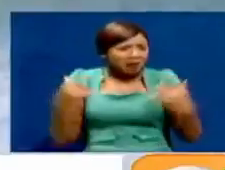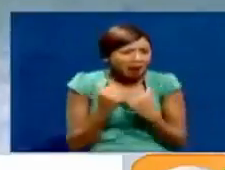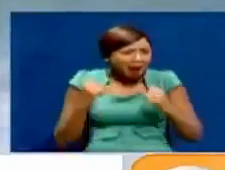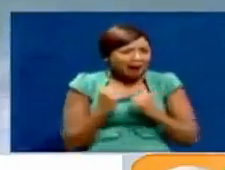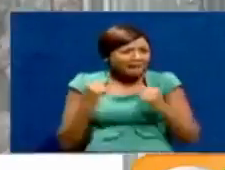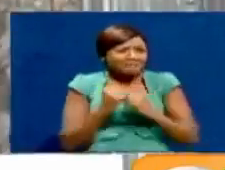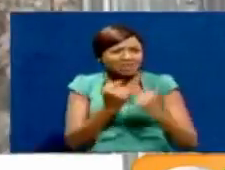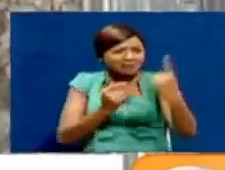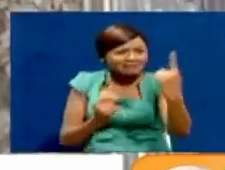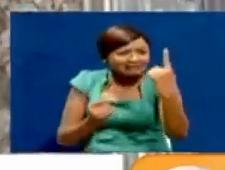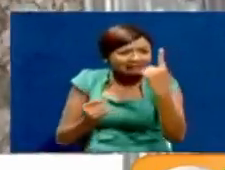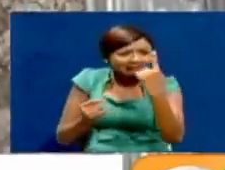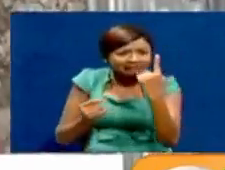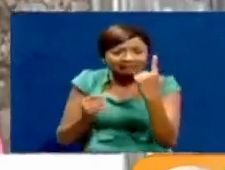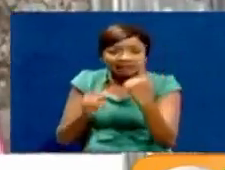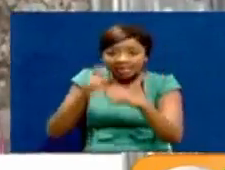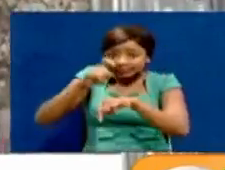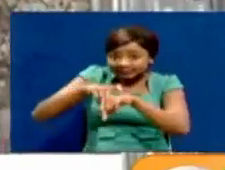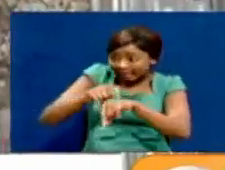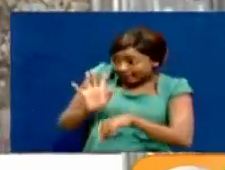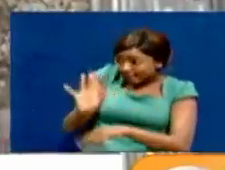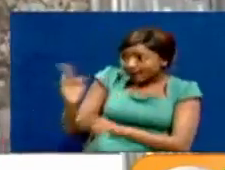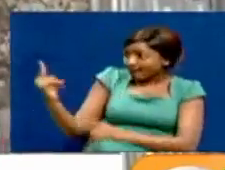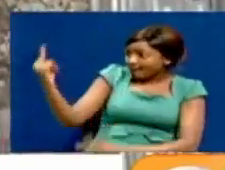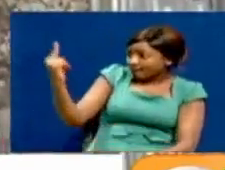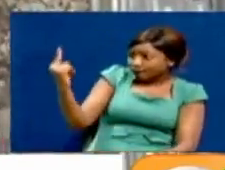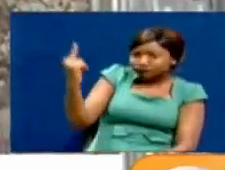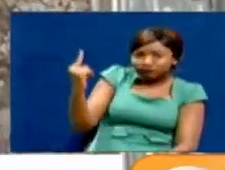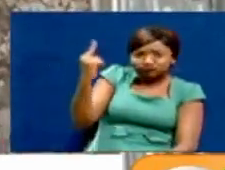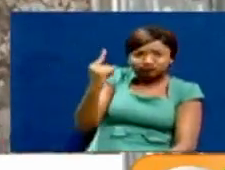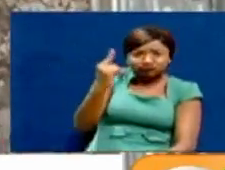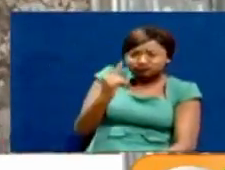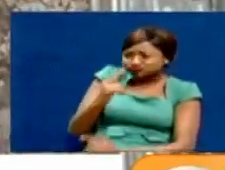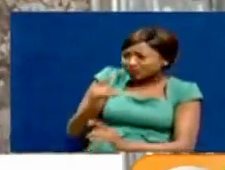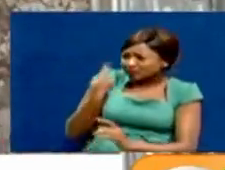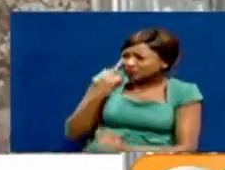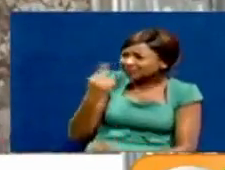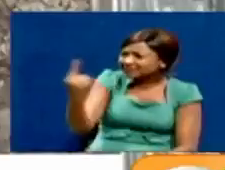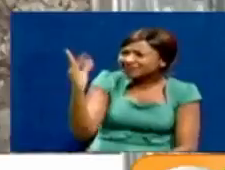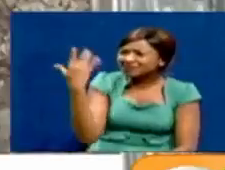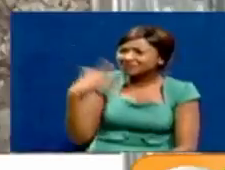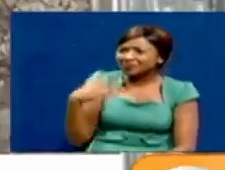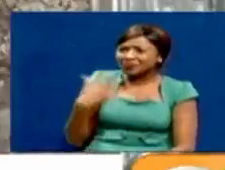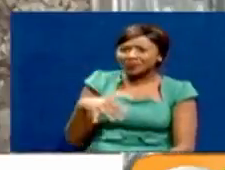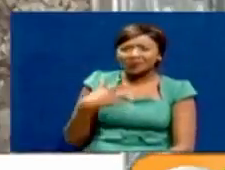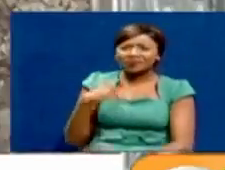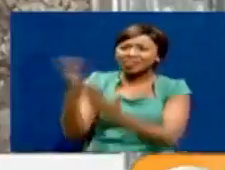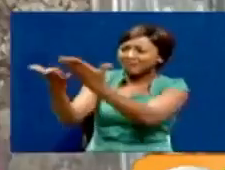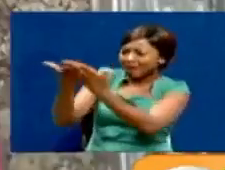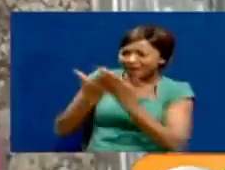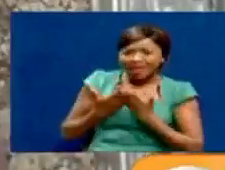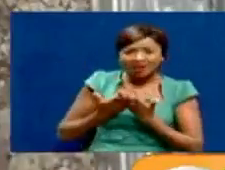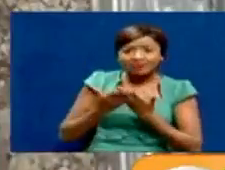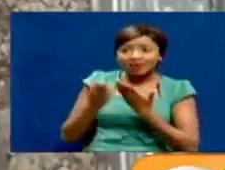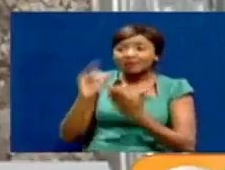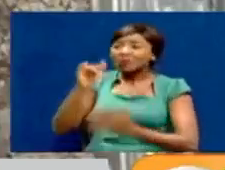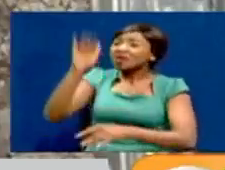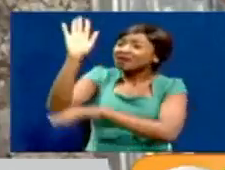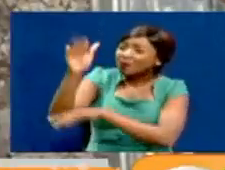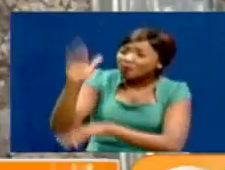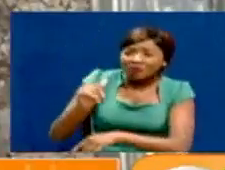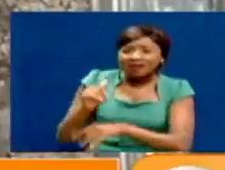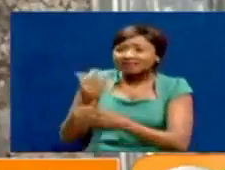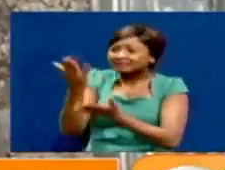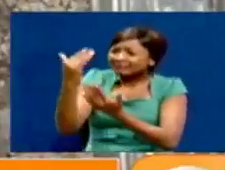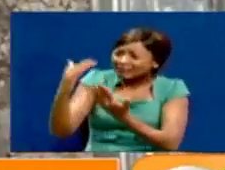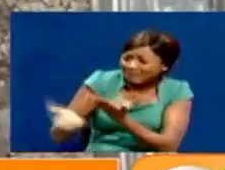was short-lived. Siku ya tisa yake hapo ndo tukapata Navy ambayo iko baharini, ndo msaada wetu wa baharini, tukawaita tusaidie tupate